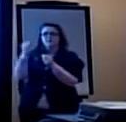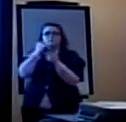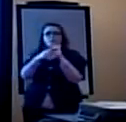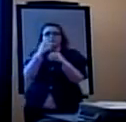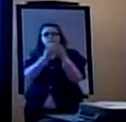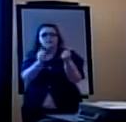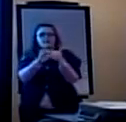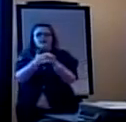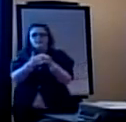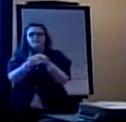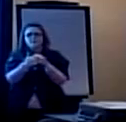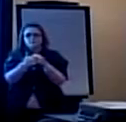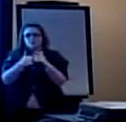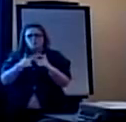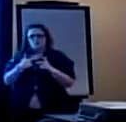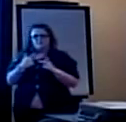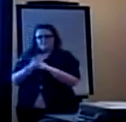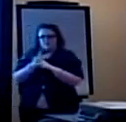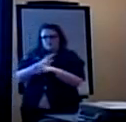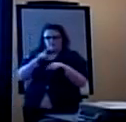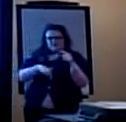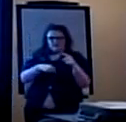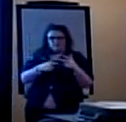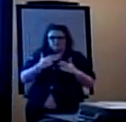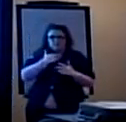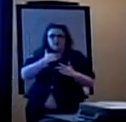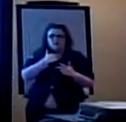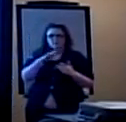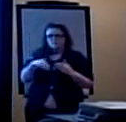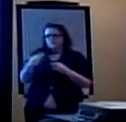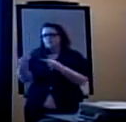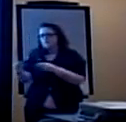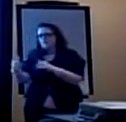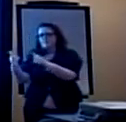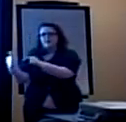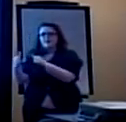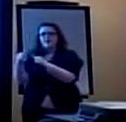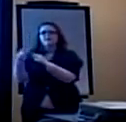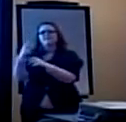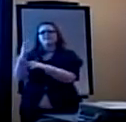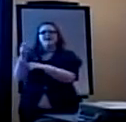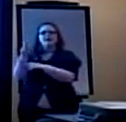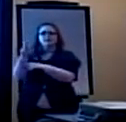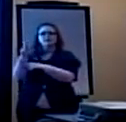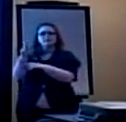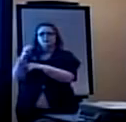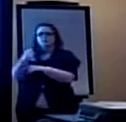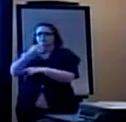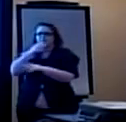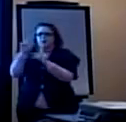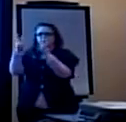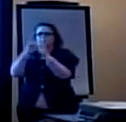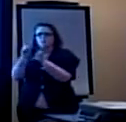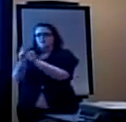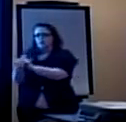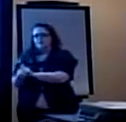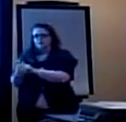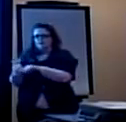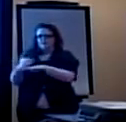problems. They send a code, go, we can't figure out how to make this any better, play with it. And hackers and people will do so, and then give it back in a better form of